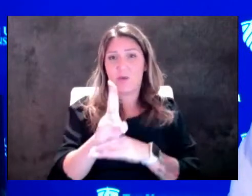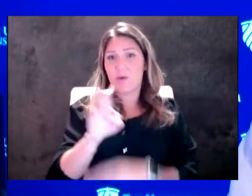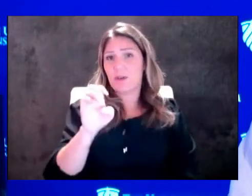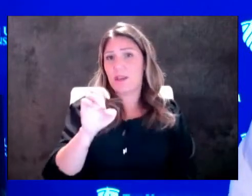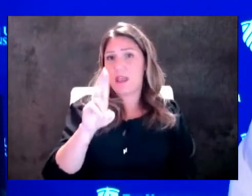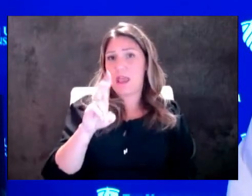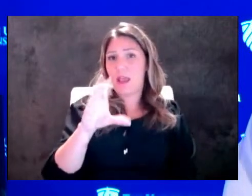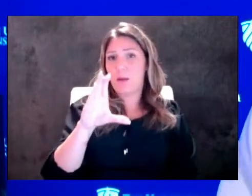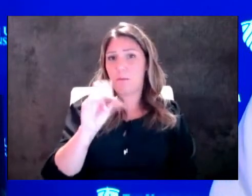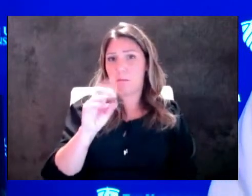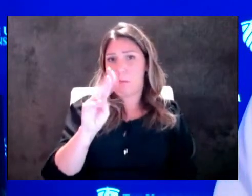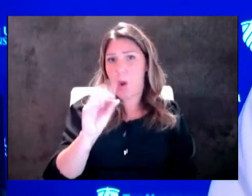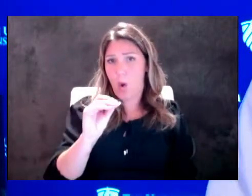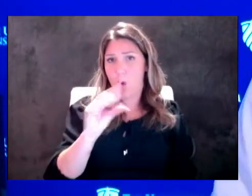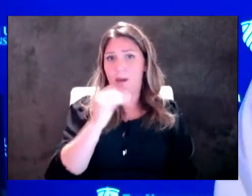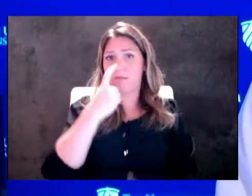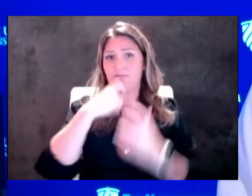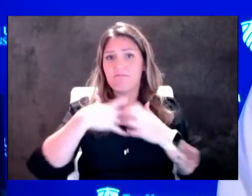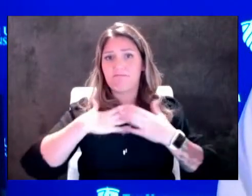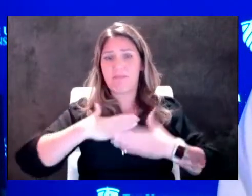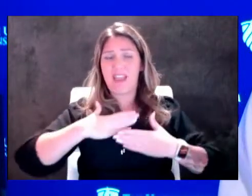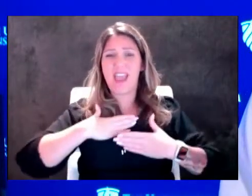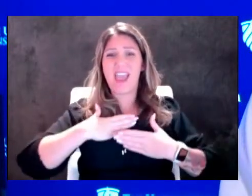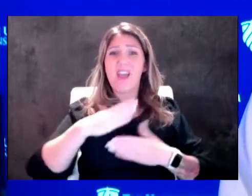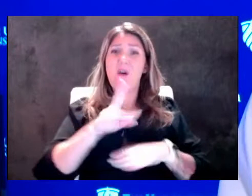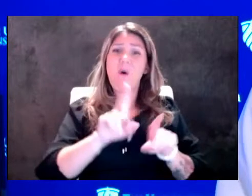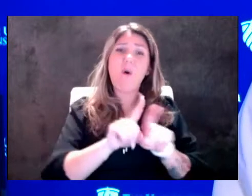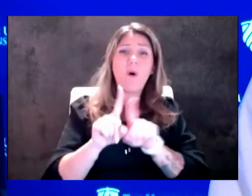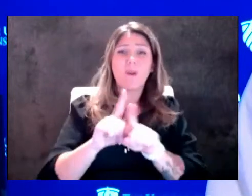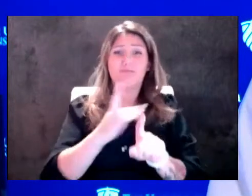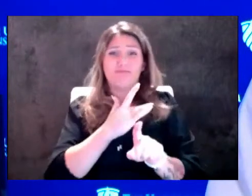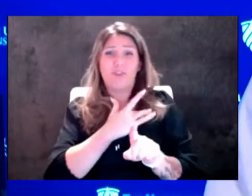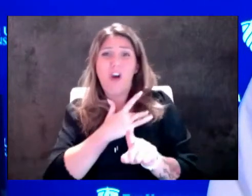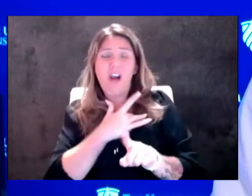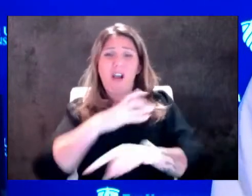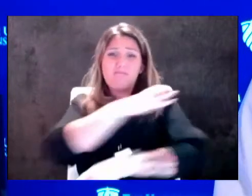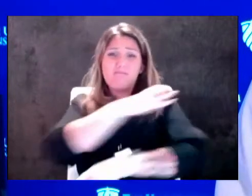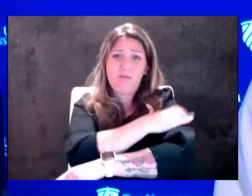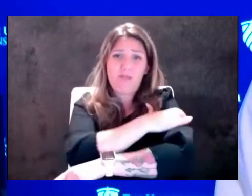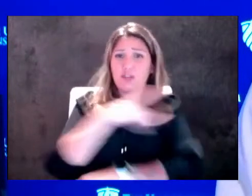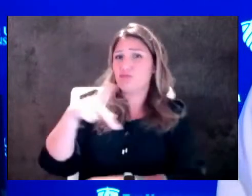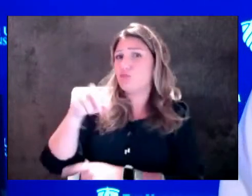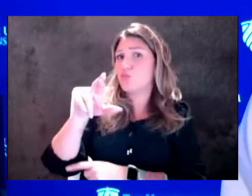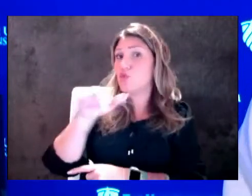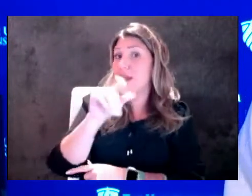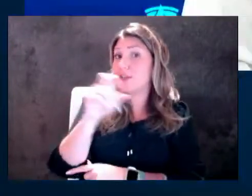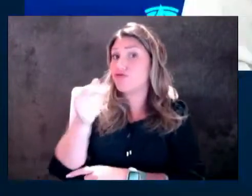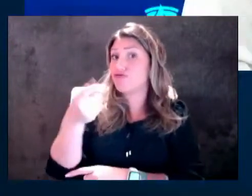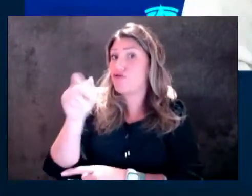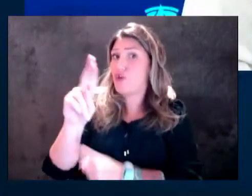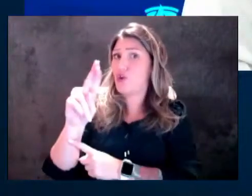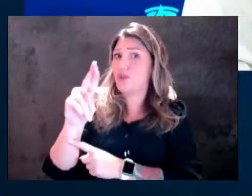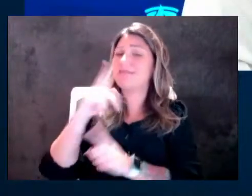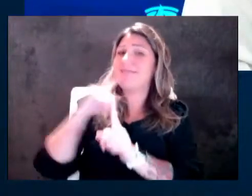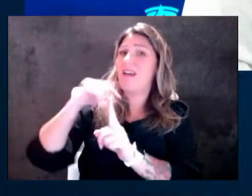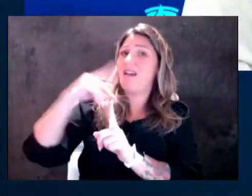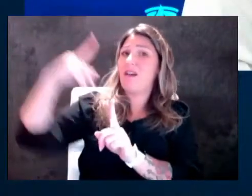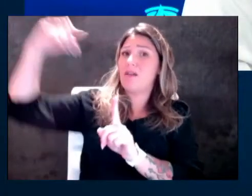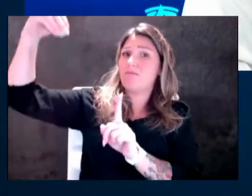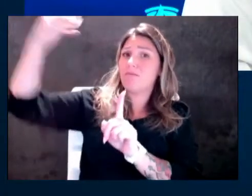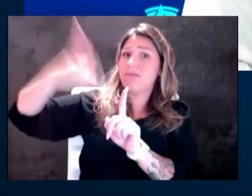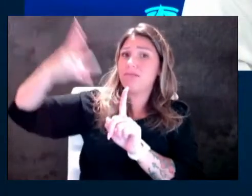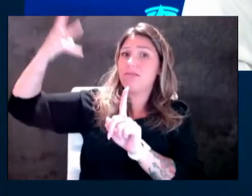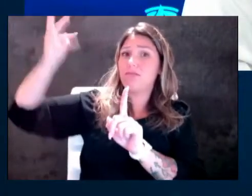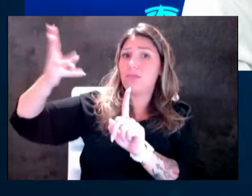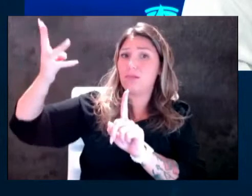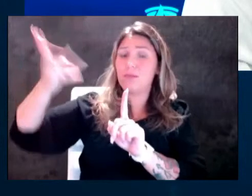on pressor medications to keep their blood pressure up, and it just was 100% preventable. Yeah, and that's the sad part is you don't have to